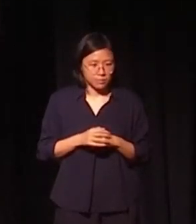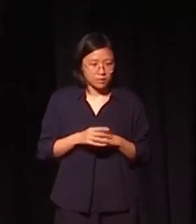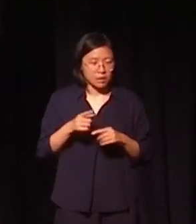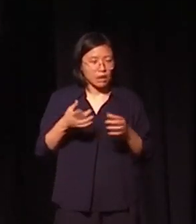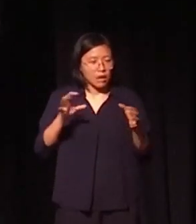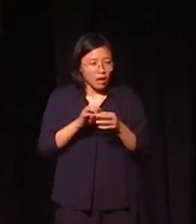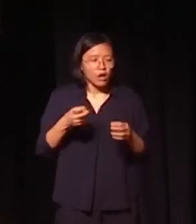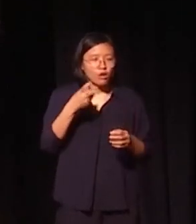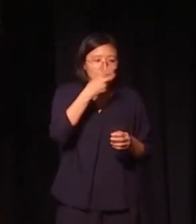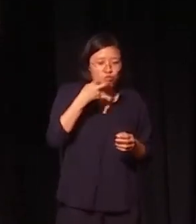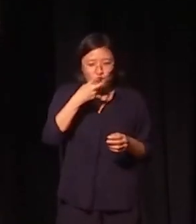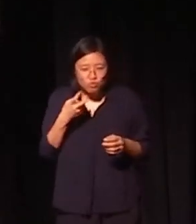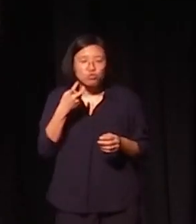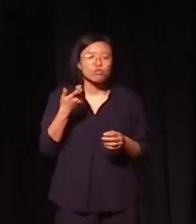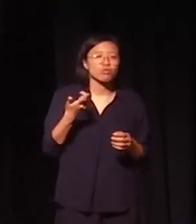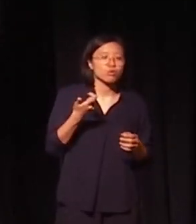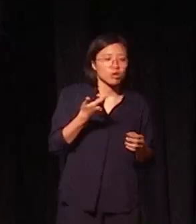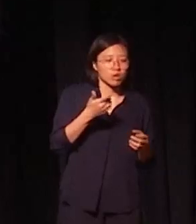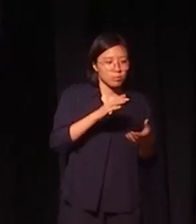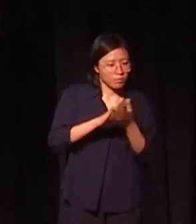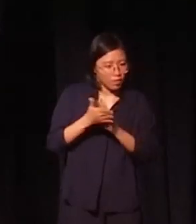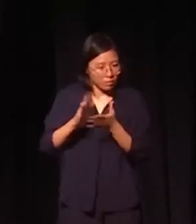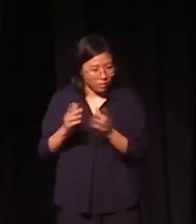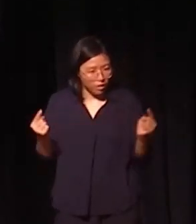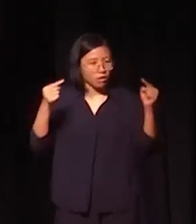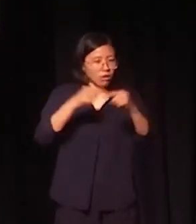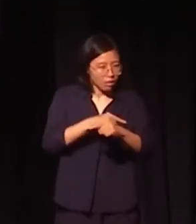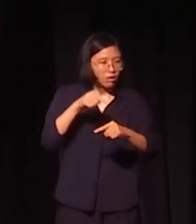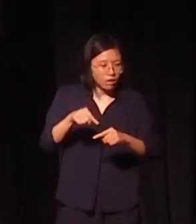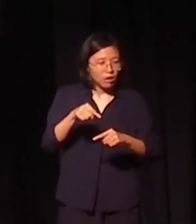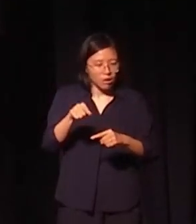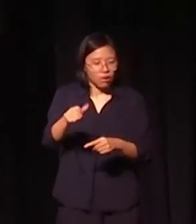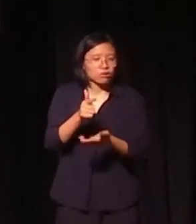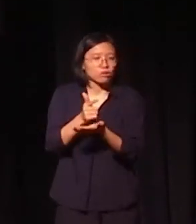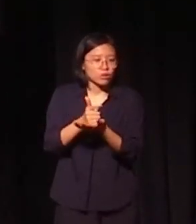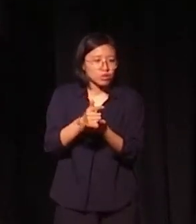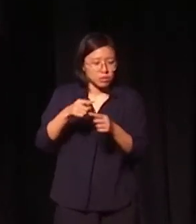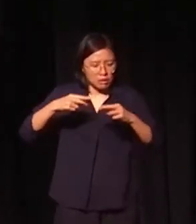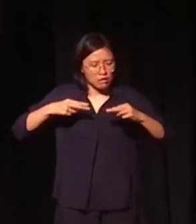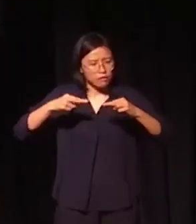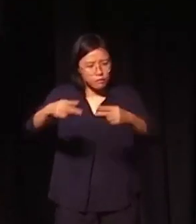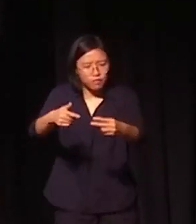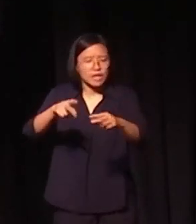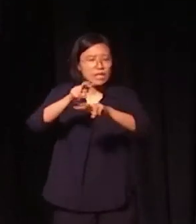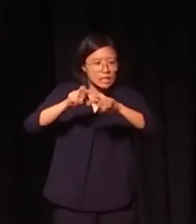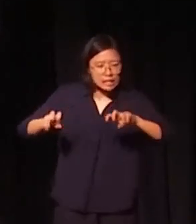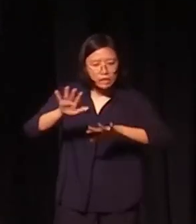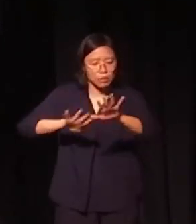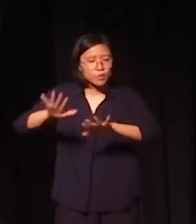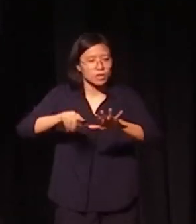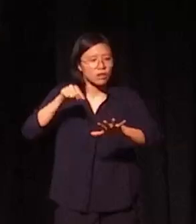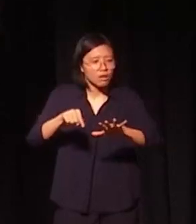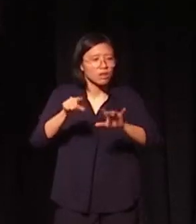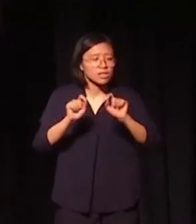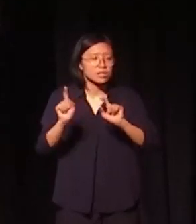and translation interpreting more generally. Because when we think about the transformative research paradigm, this means that